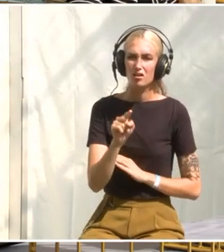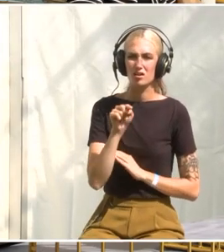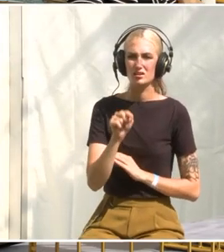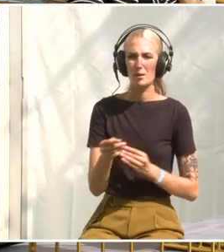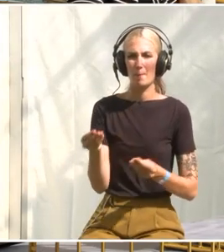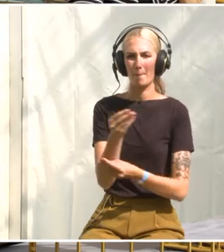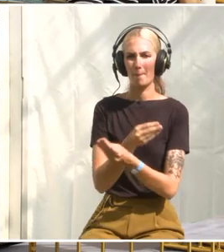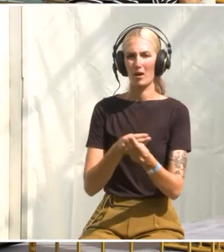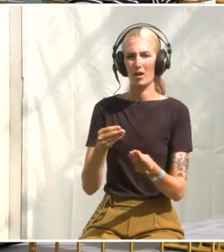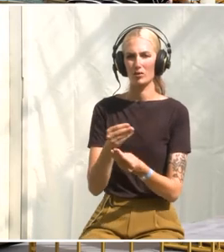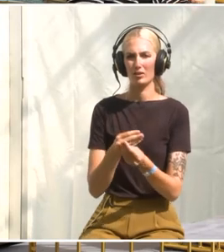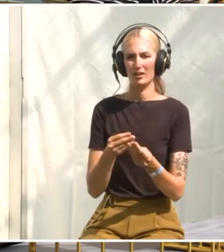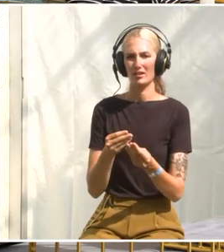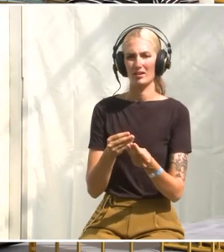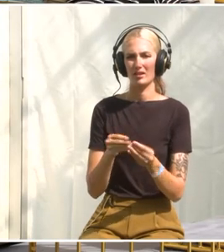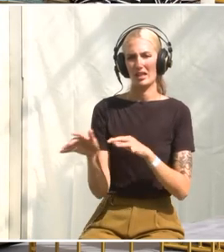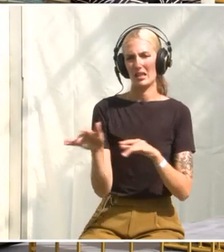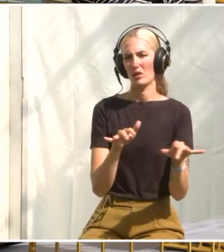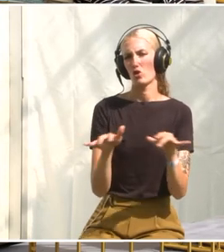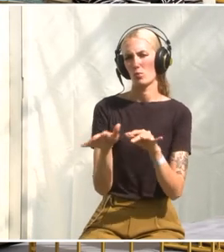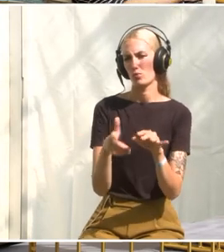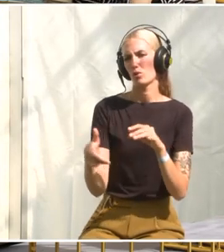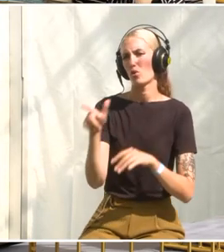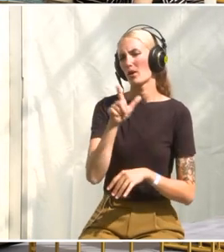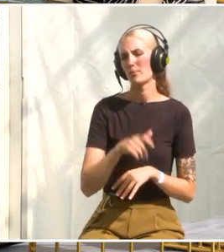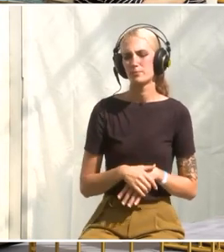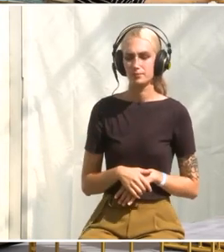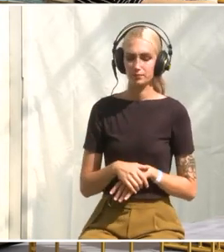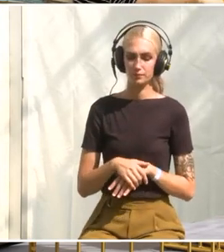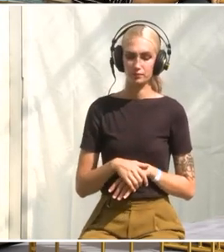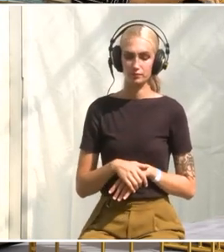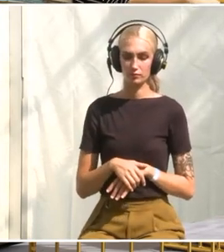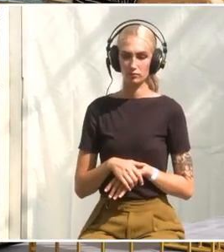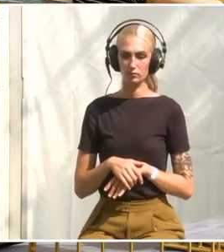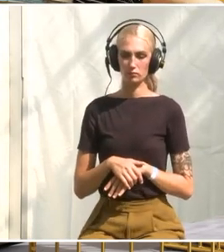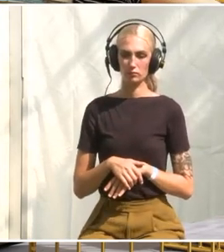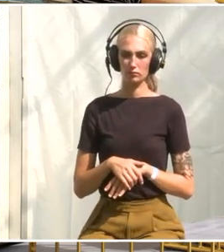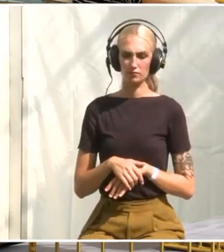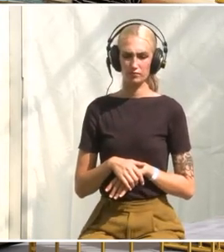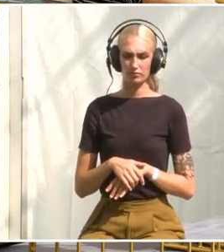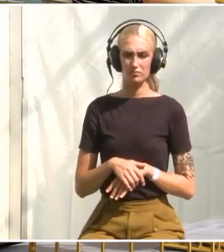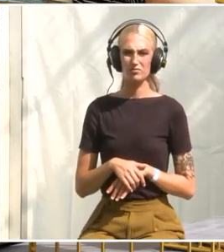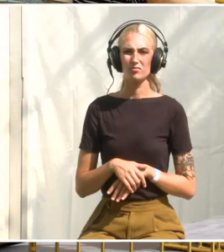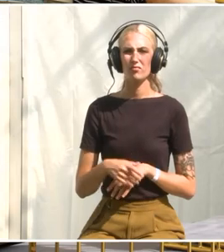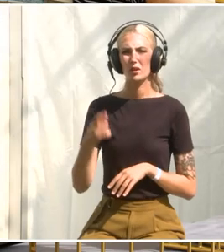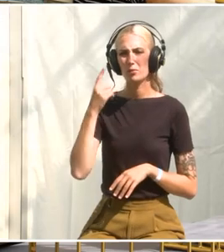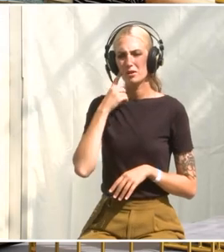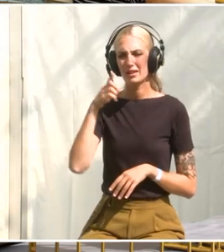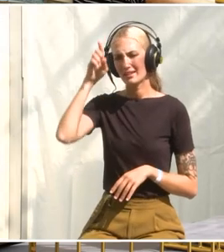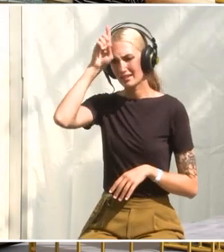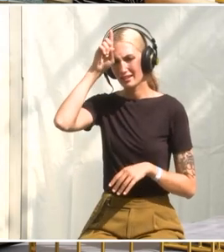to leverage the remote working. A quick follow-up. I mean, it opened up these moves between the countries,